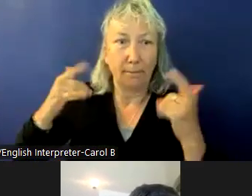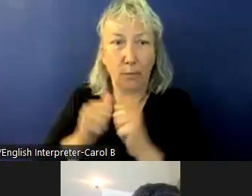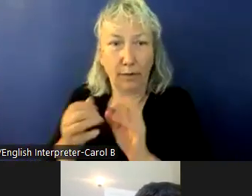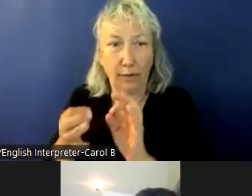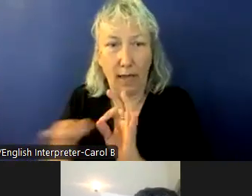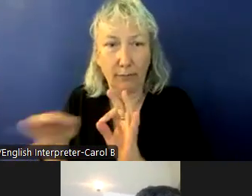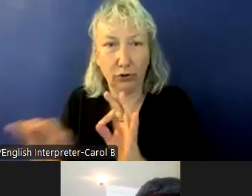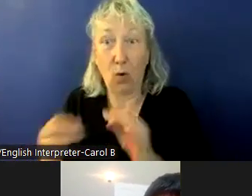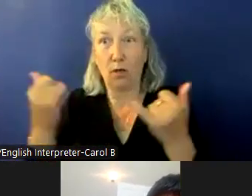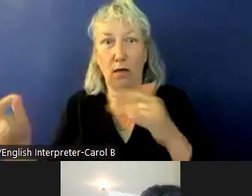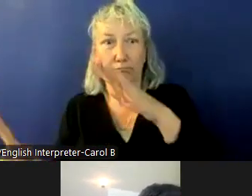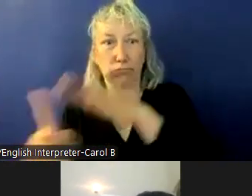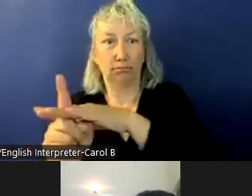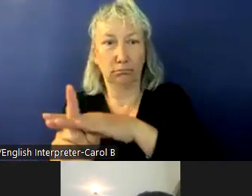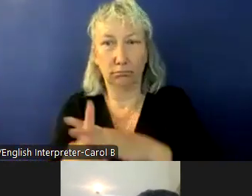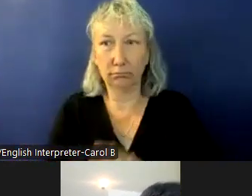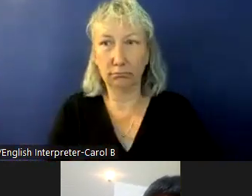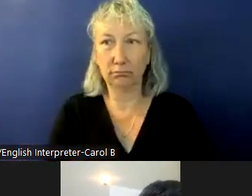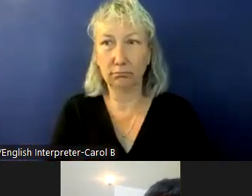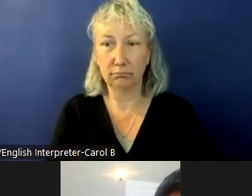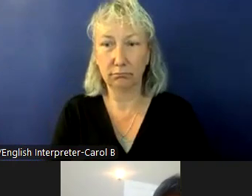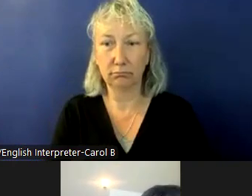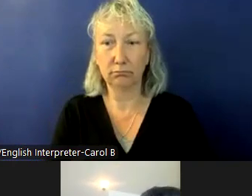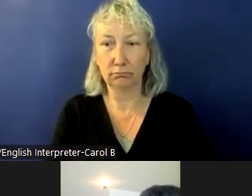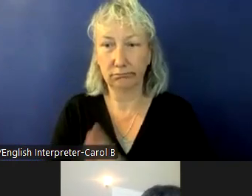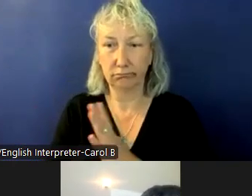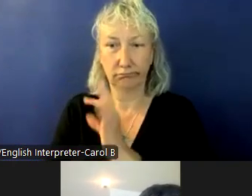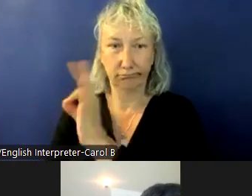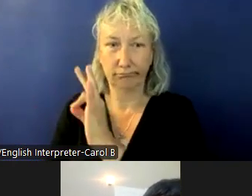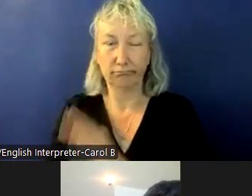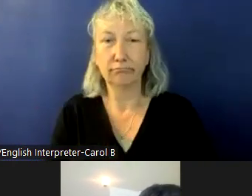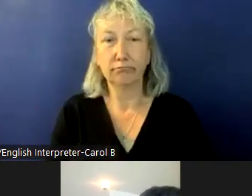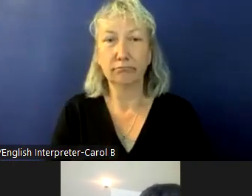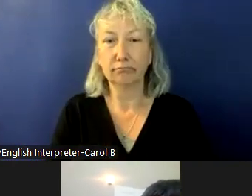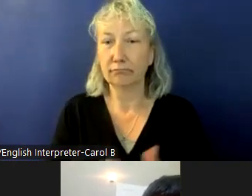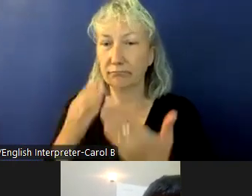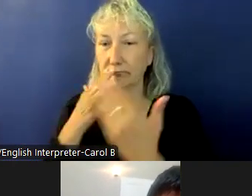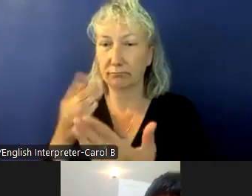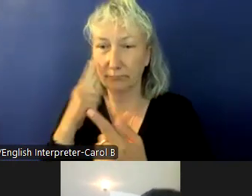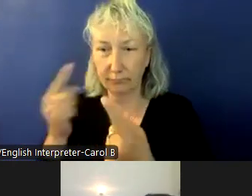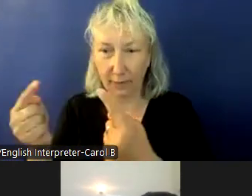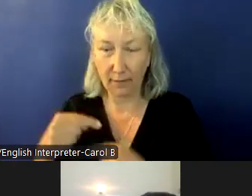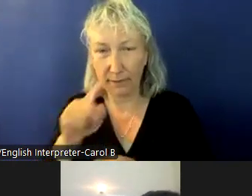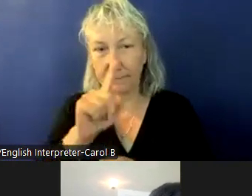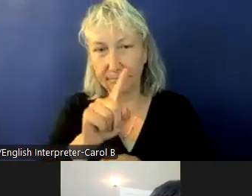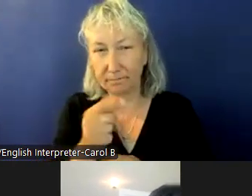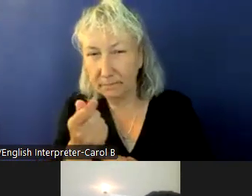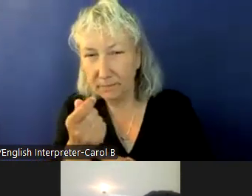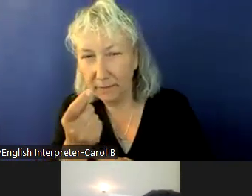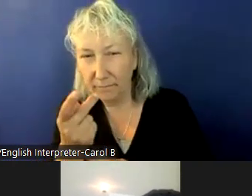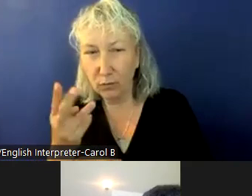Oh, there she is. Oh, Got her. All right. Thank you again for being here. We're going to just need a few